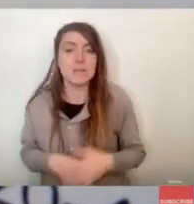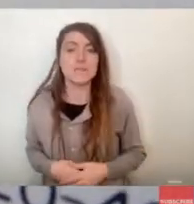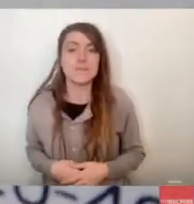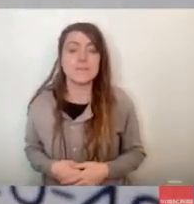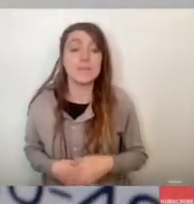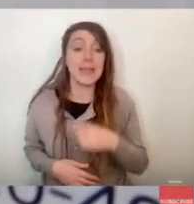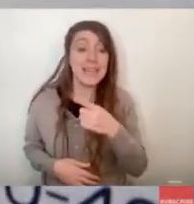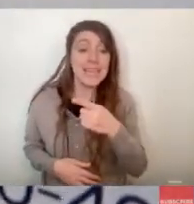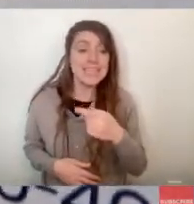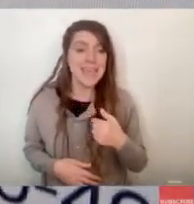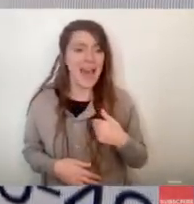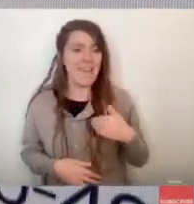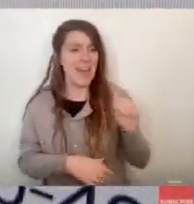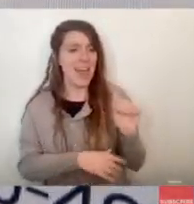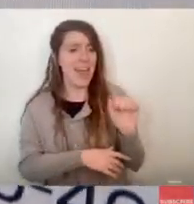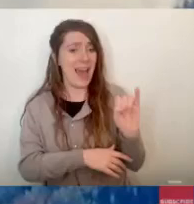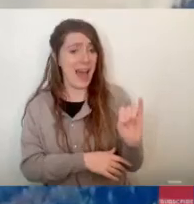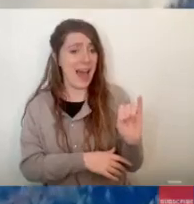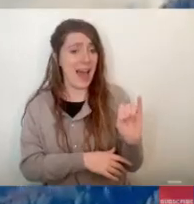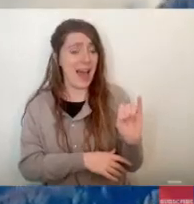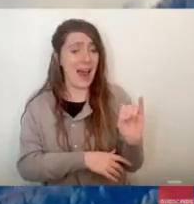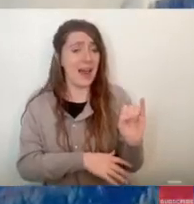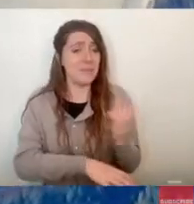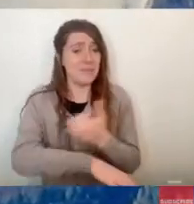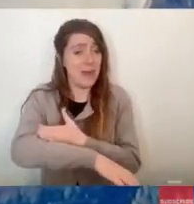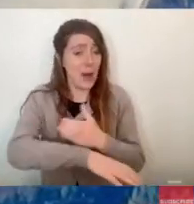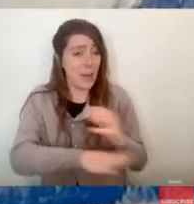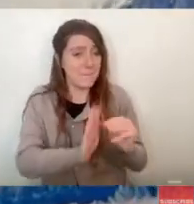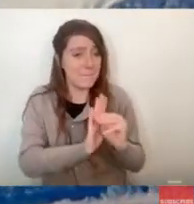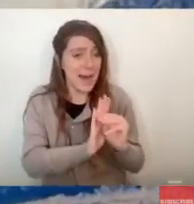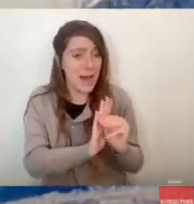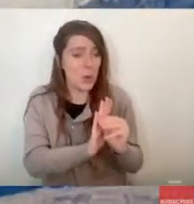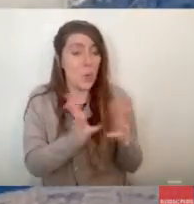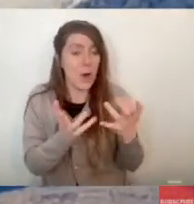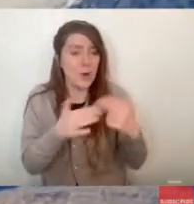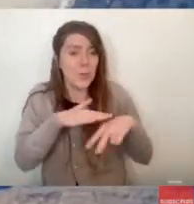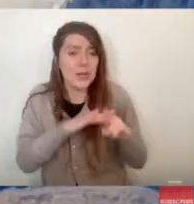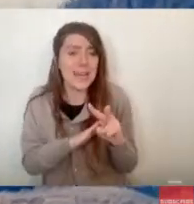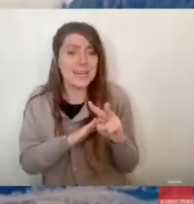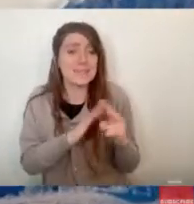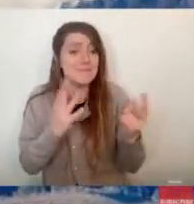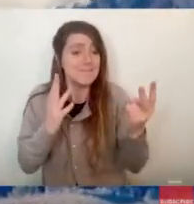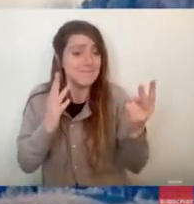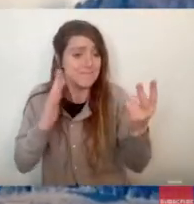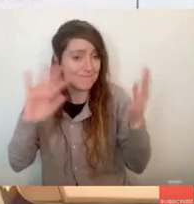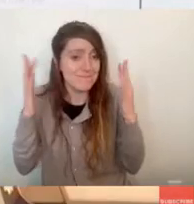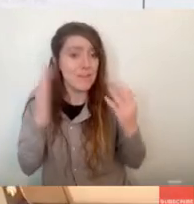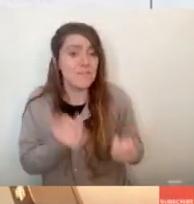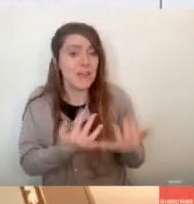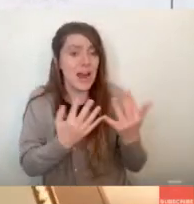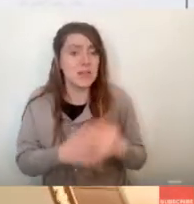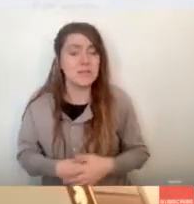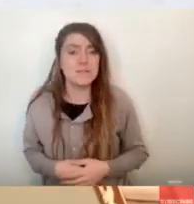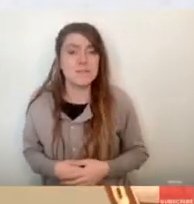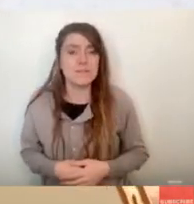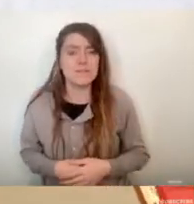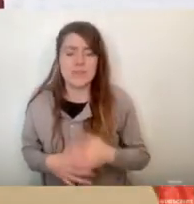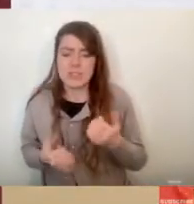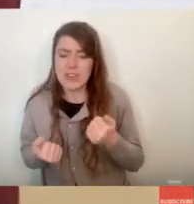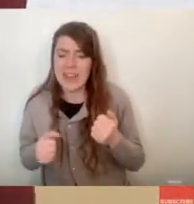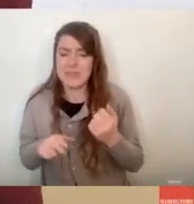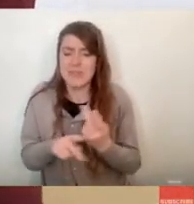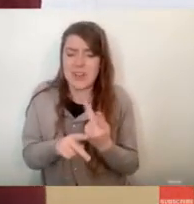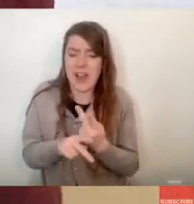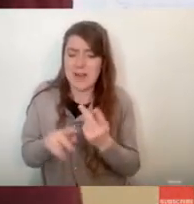an AI-powered model to boost the accuracy of fire forecasts, incorporating data like fire patterns, potential fuel sources,